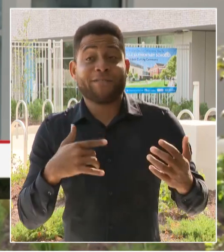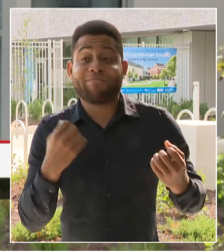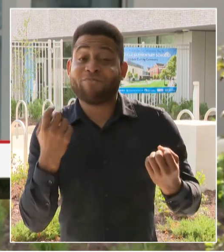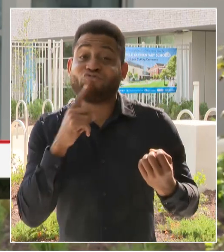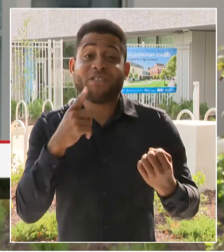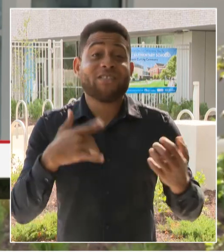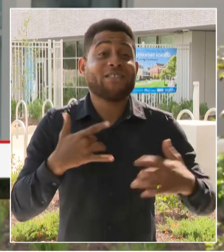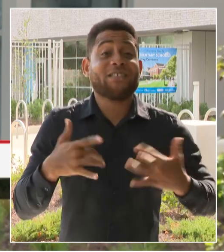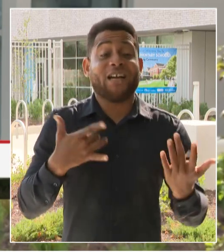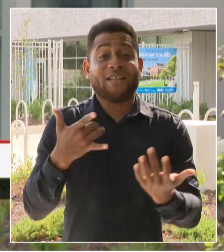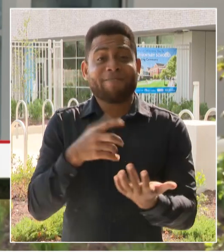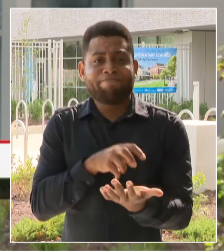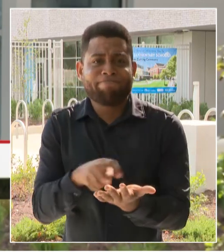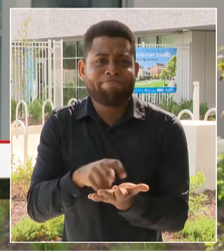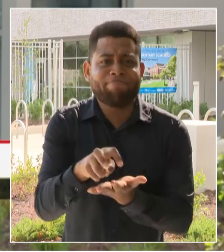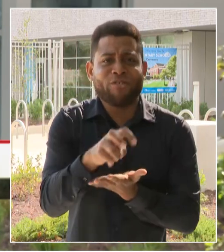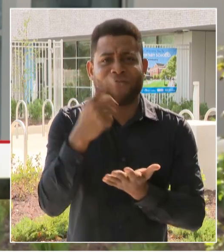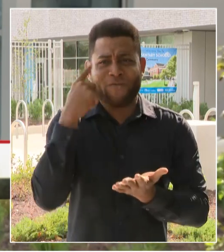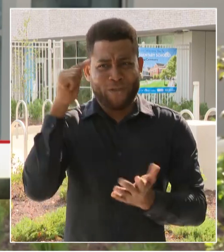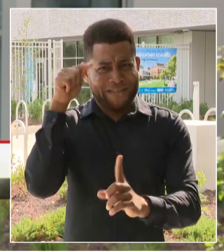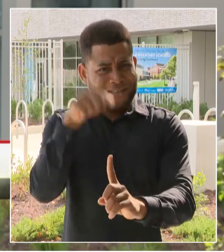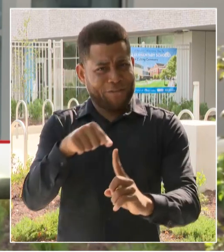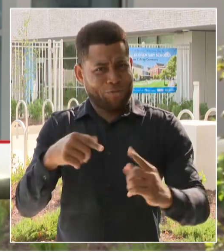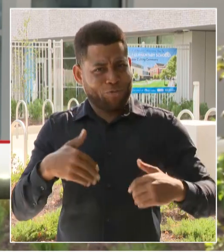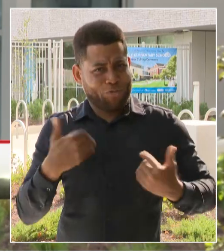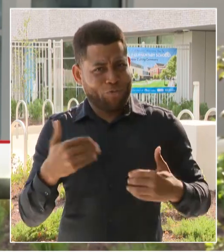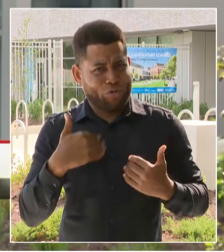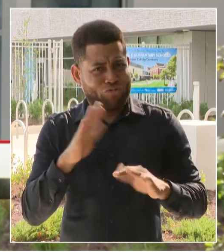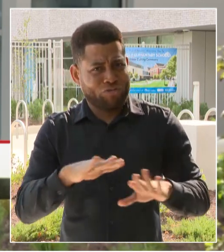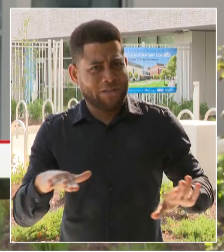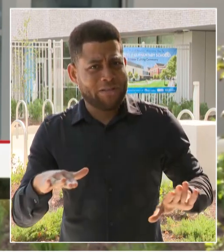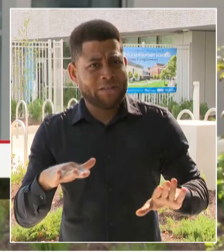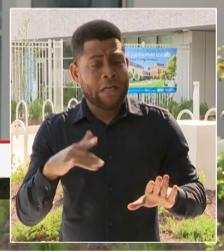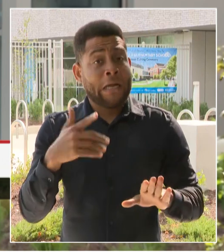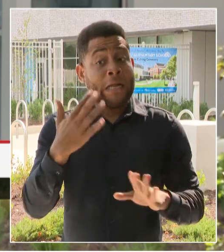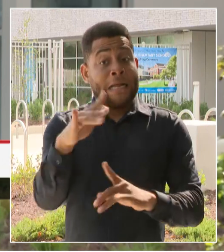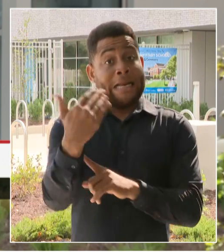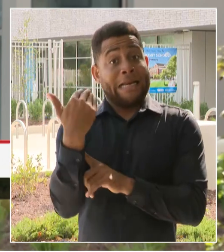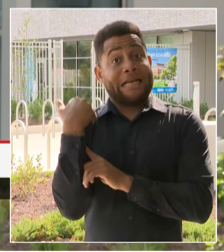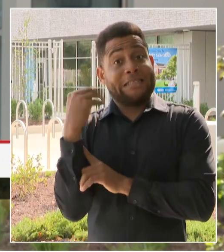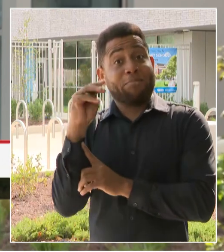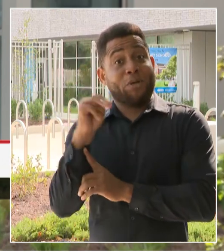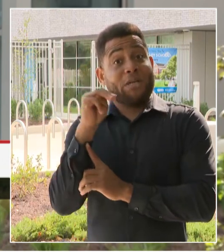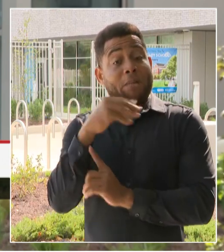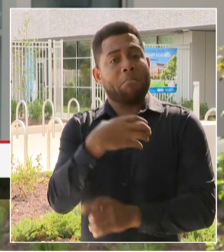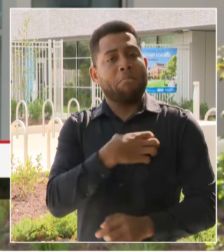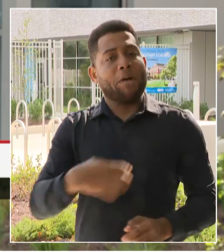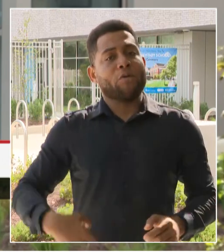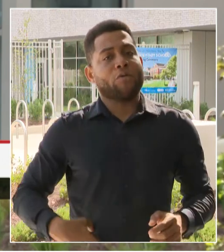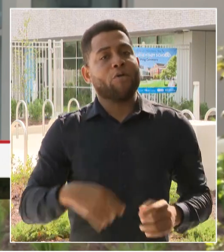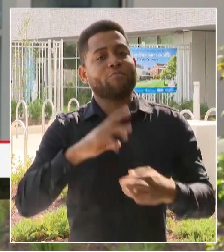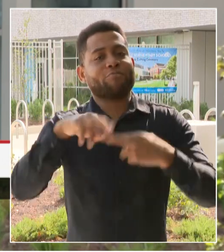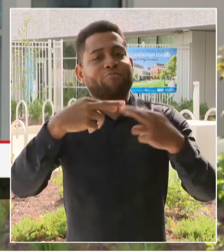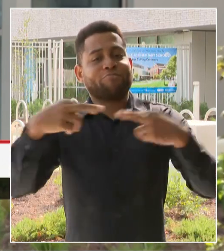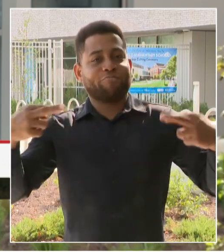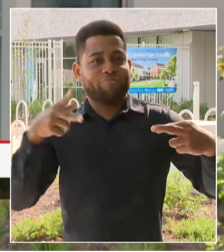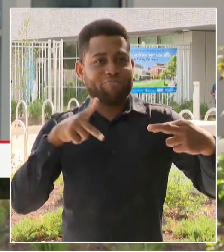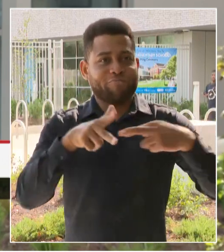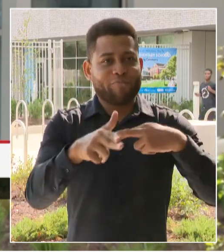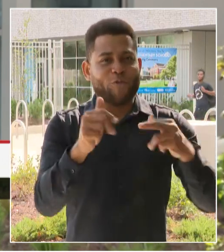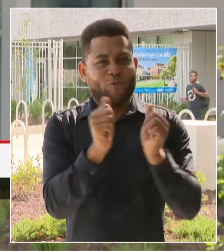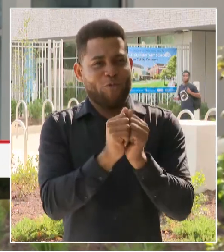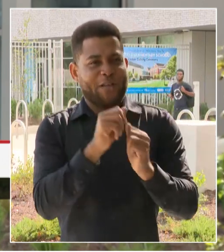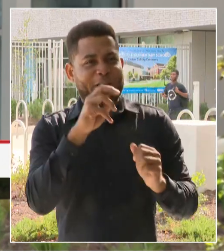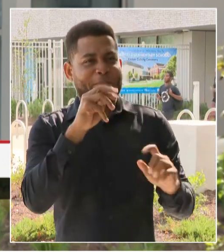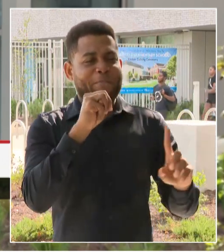the mayor said on Monday when we cut the ribbon on our new minor elementary school building, it is incredible that we all get to be part